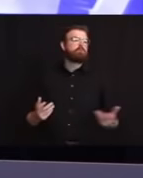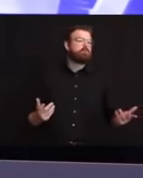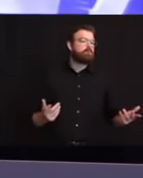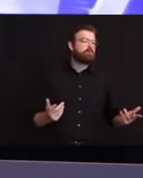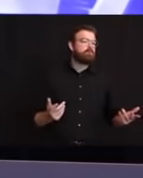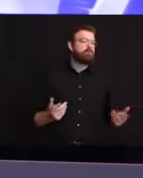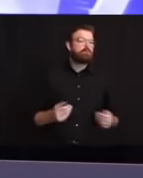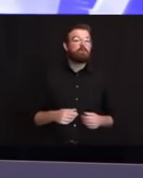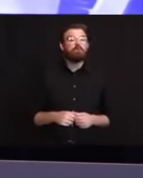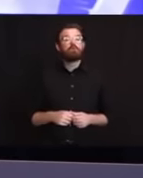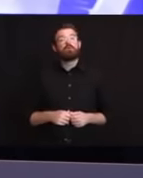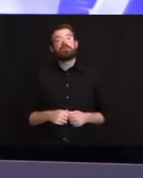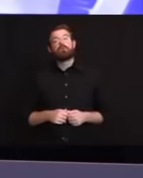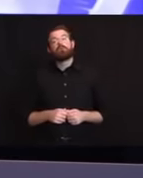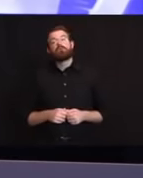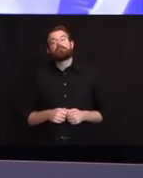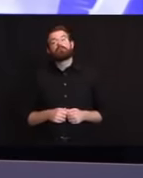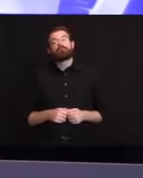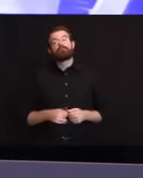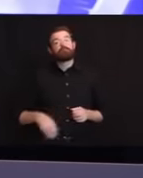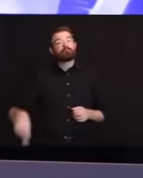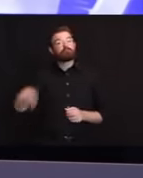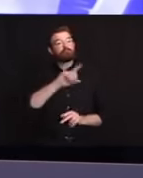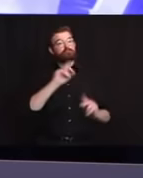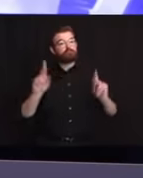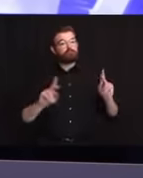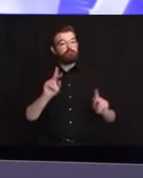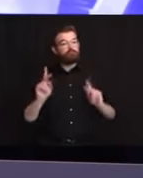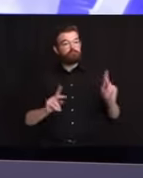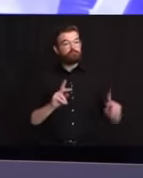personal accountability is not being upheld.